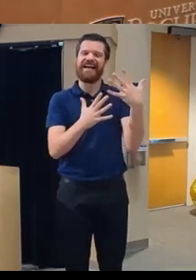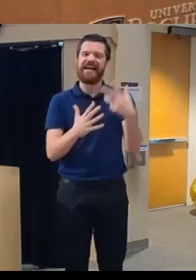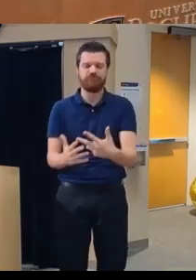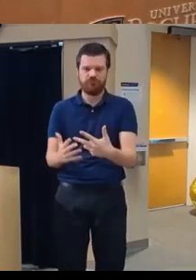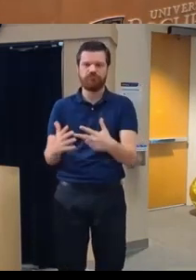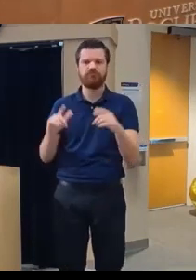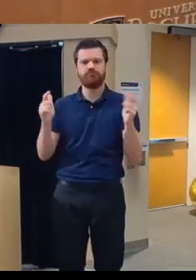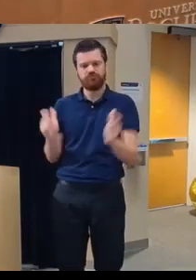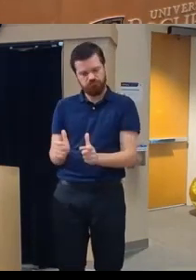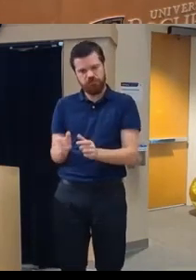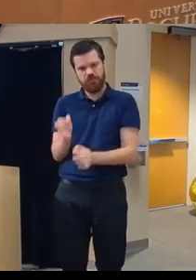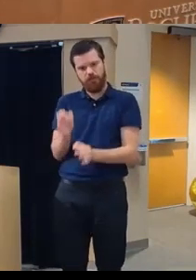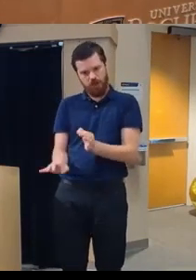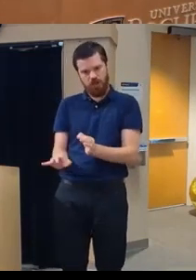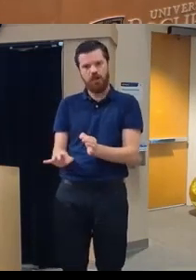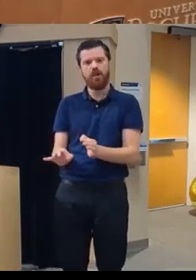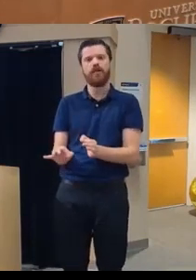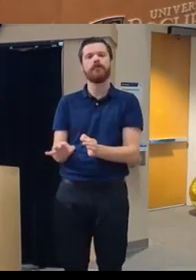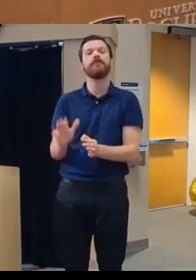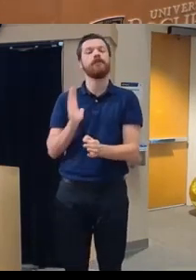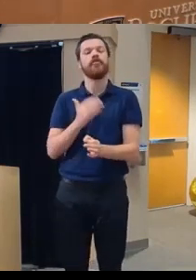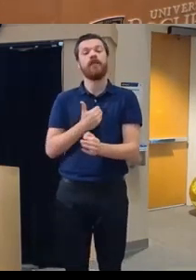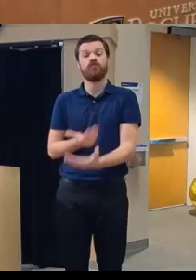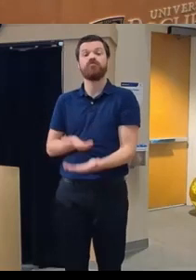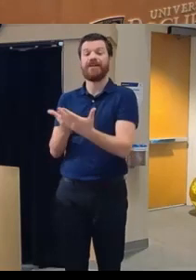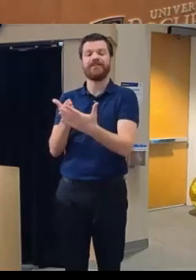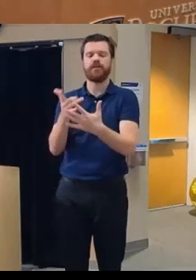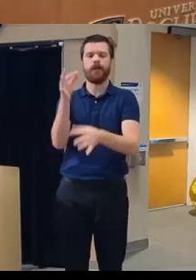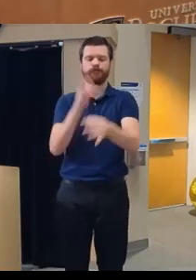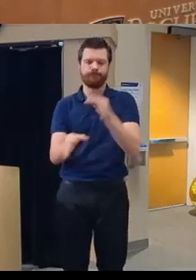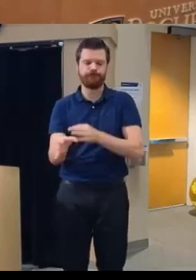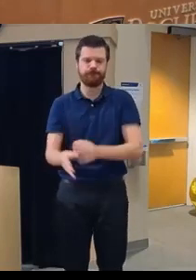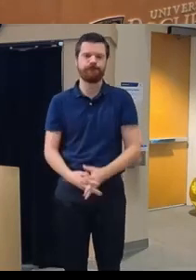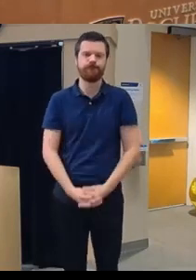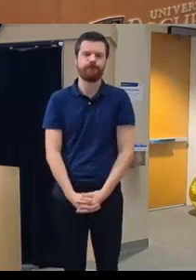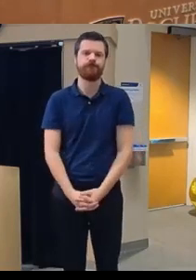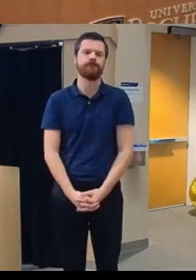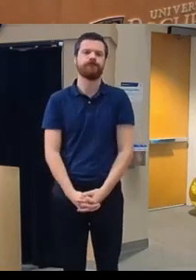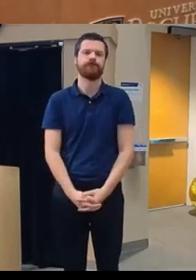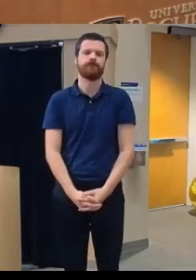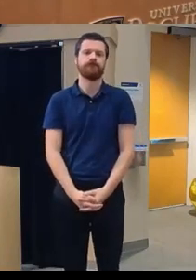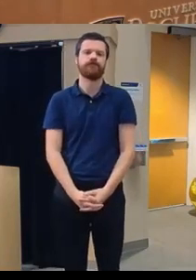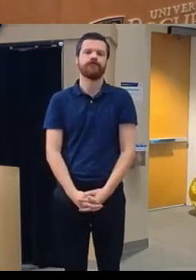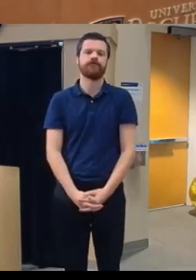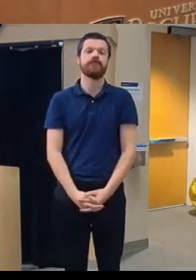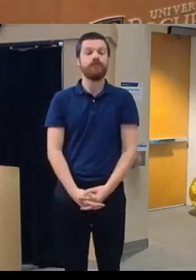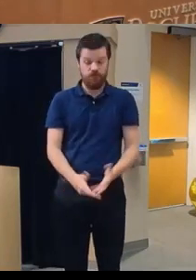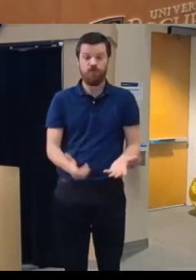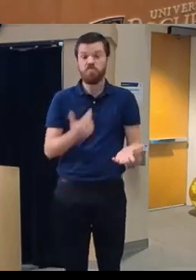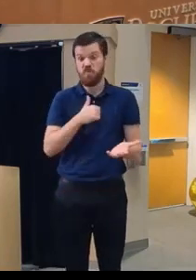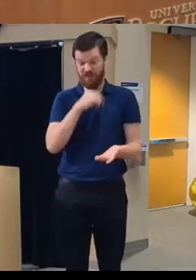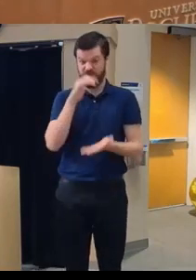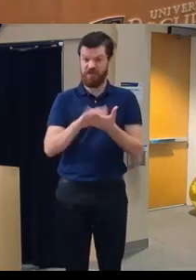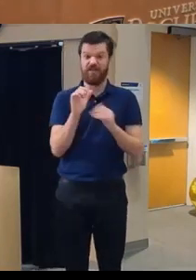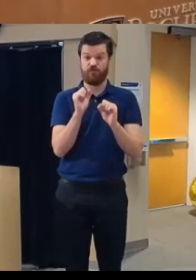as I said before, and these were our recommendations instead. So anyway, we think that these strategies are